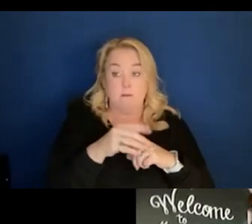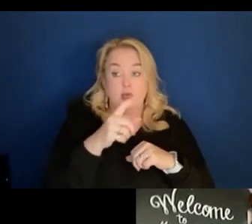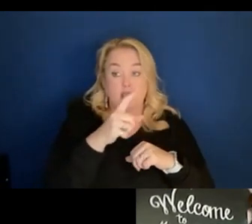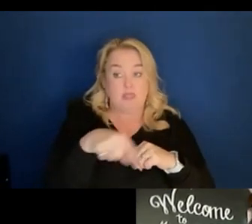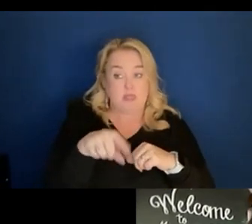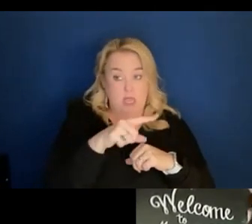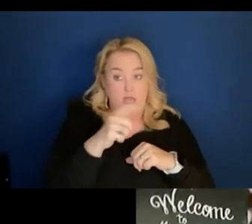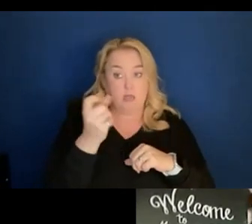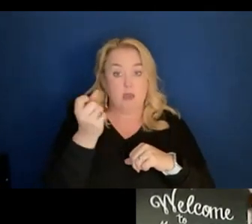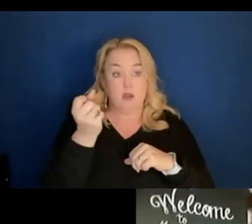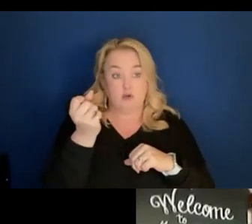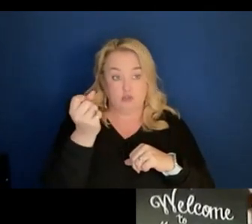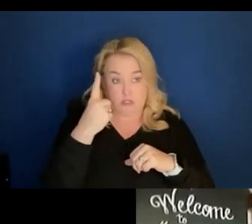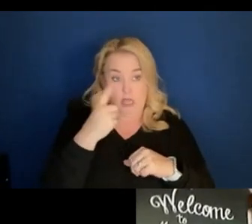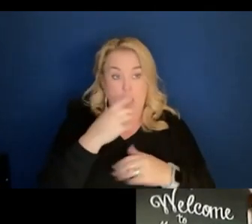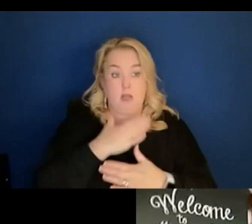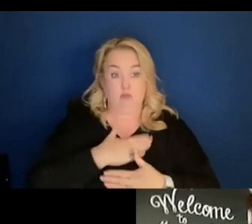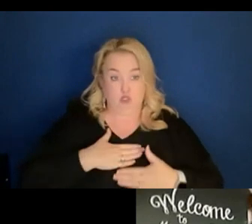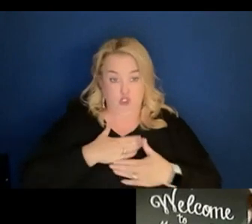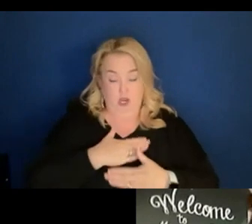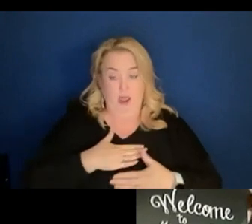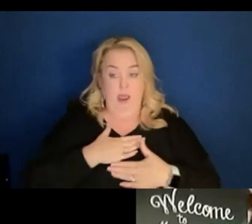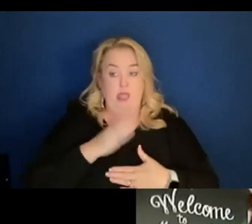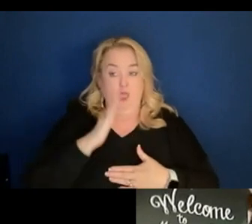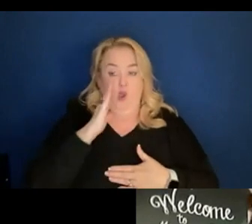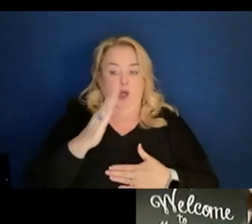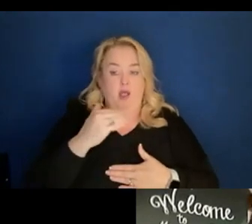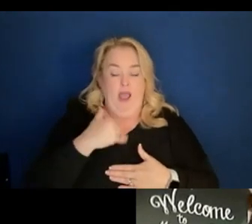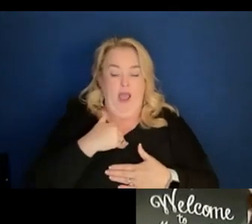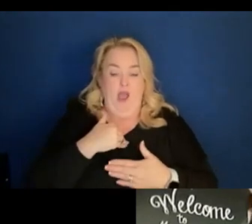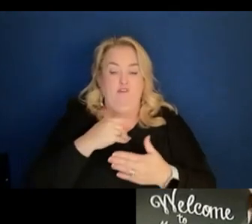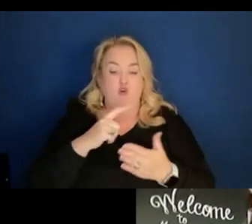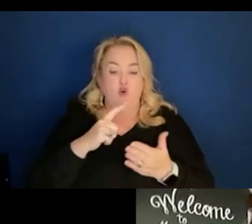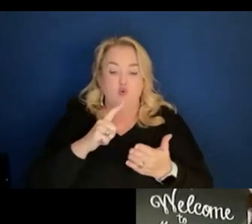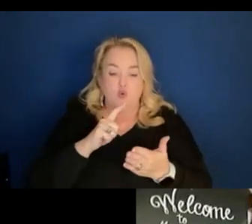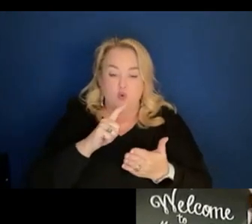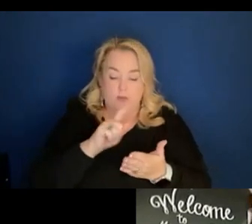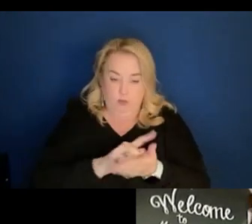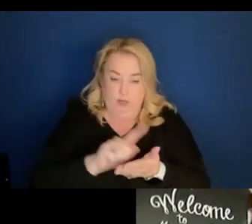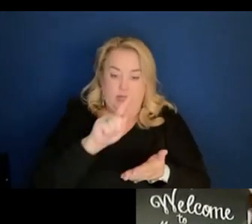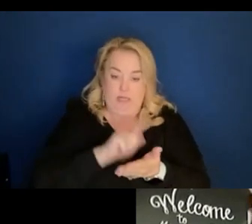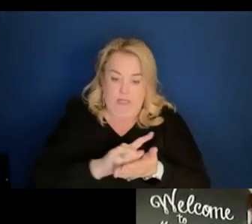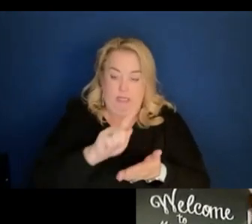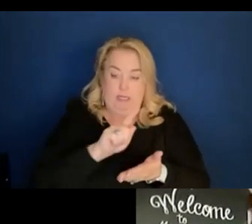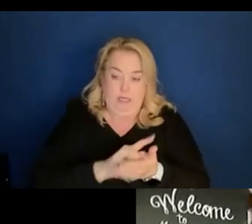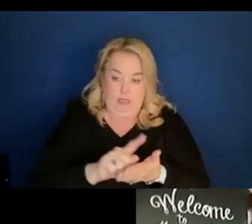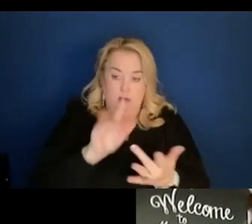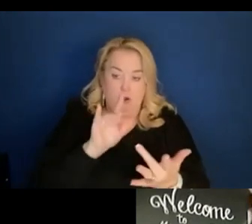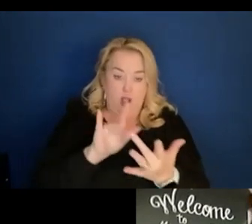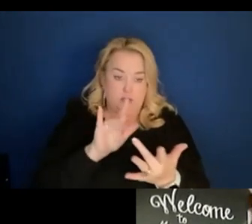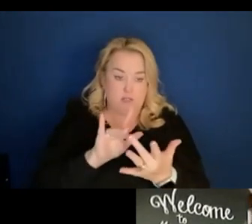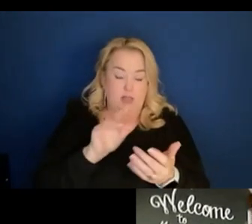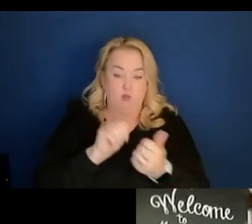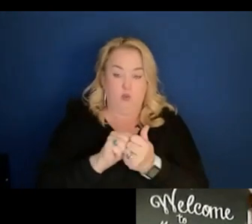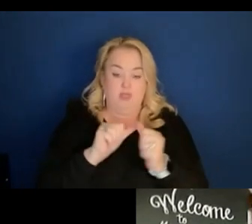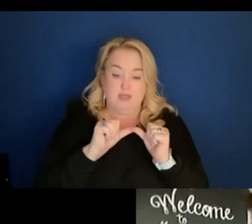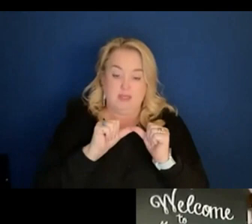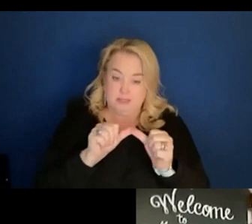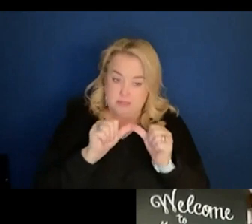understand and appreciate that they're going to get a regular weekly contact with a